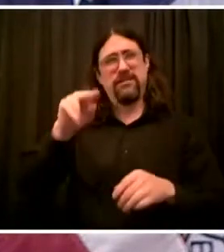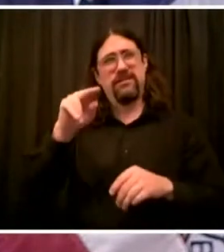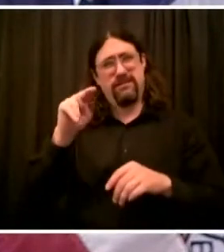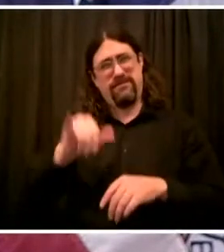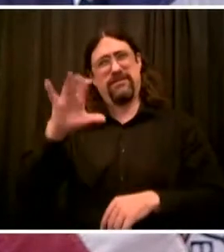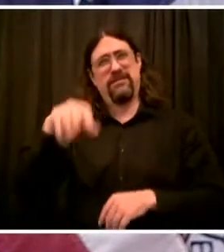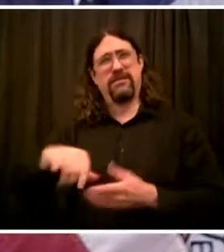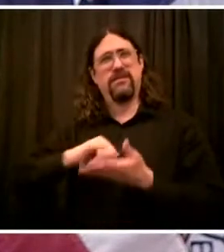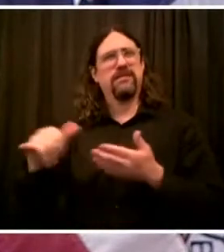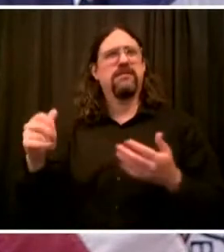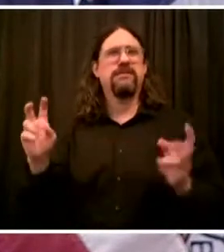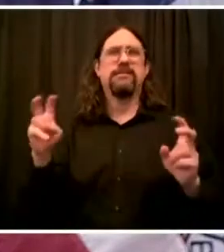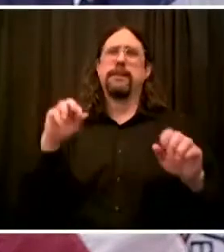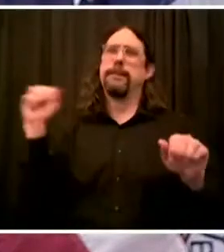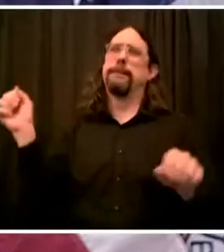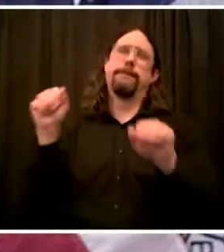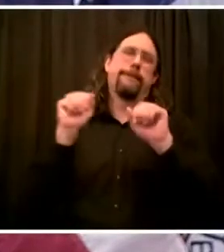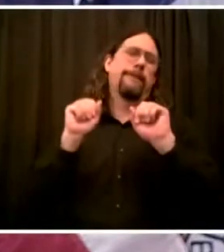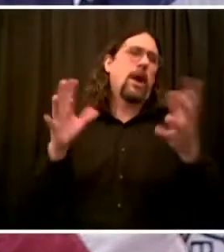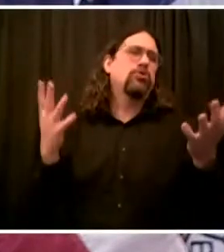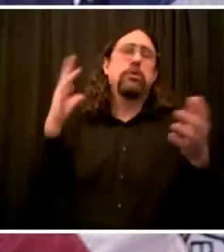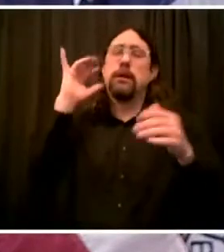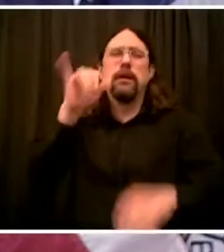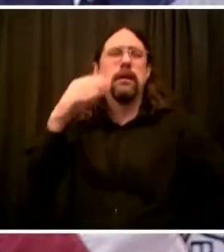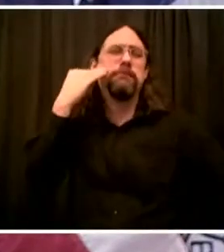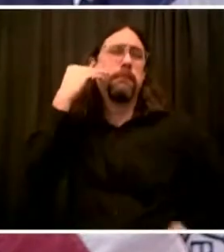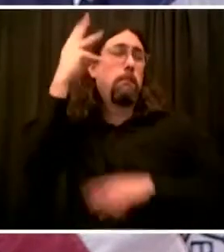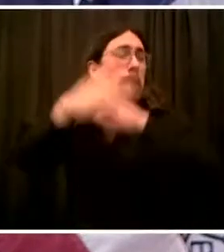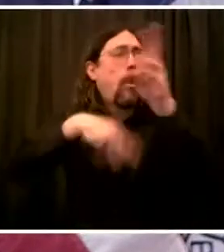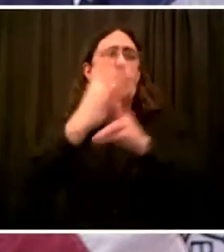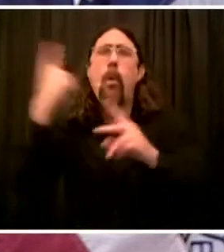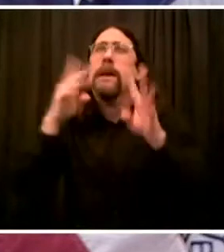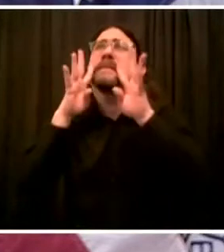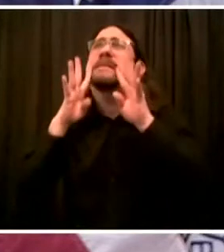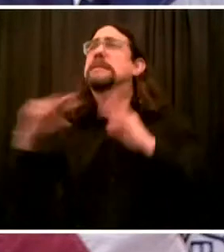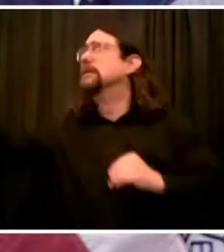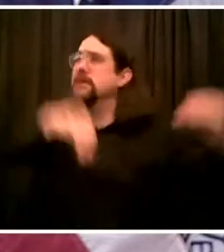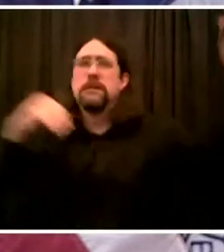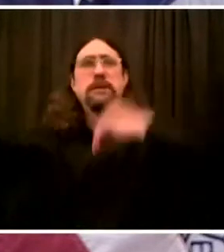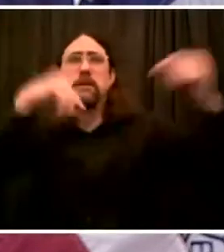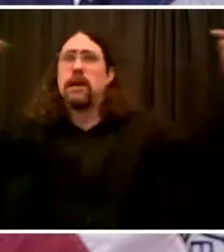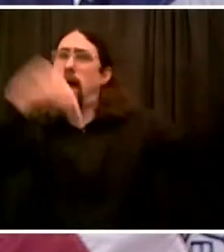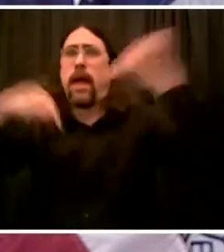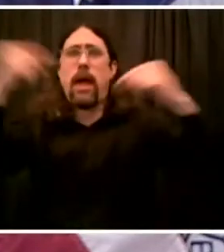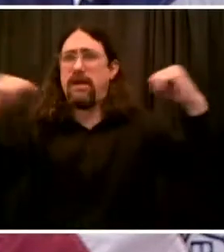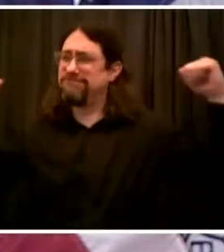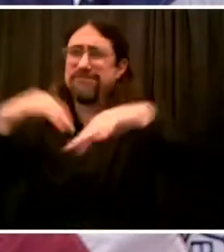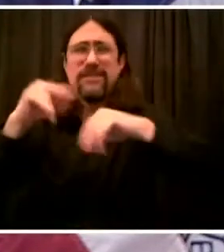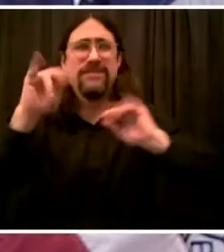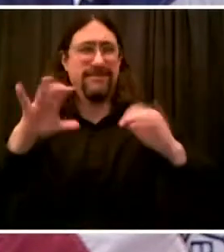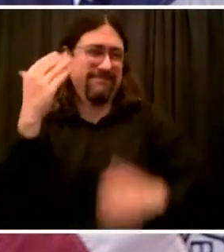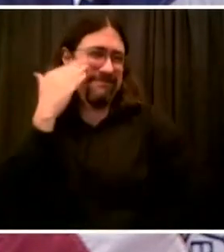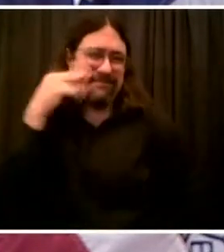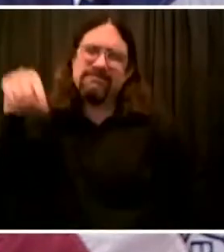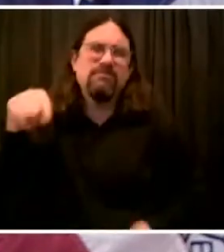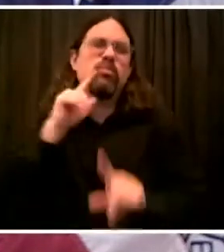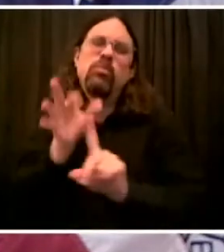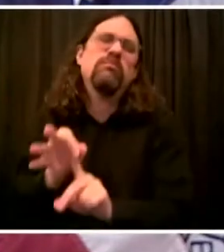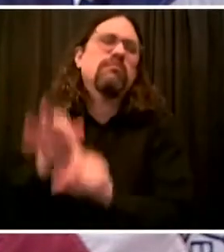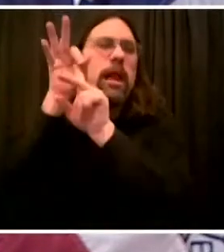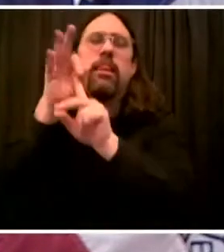to have faith. So I'm not for a moment trying to ignore the tough challenges, the tough questions ahead. But I'll tell you